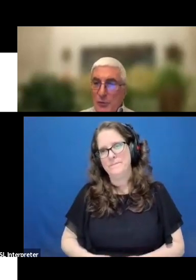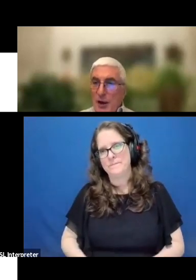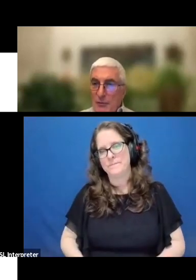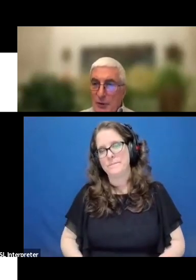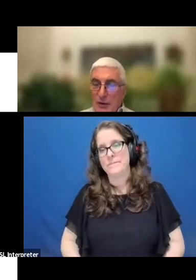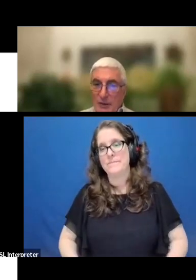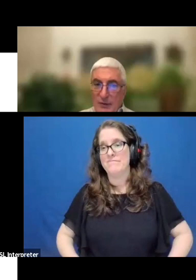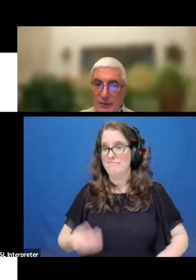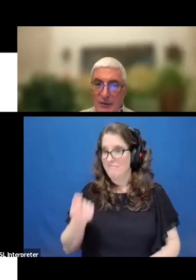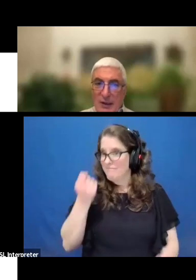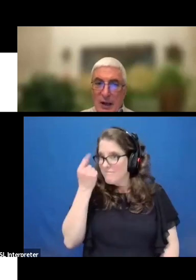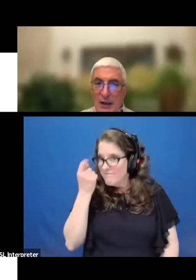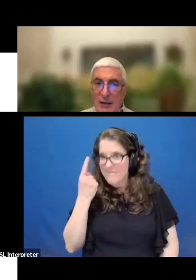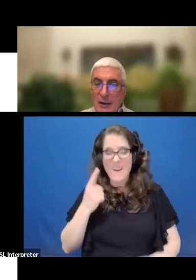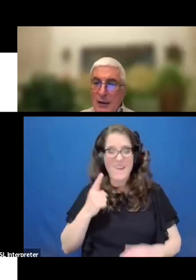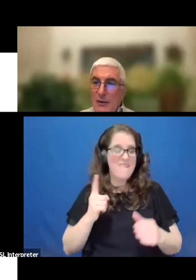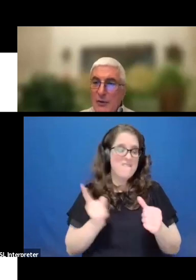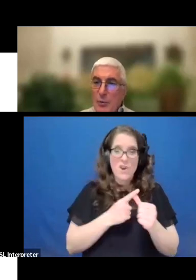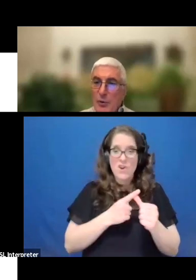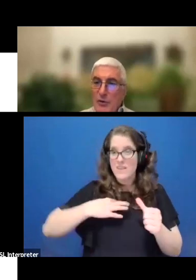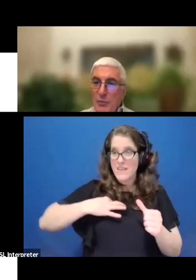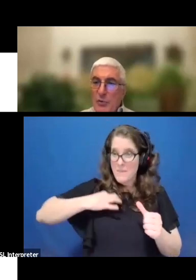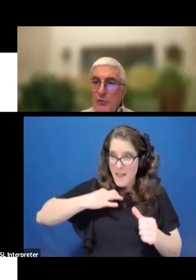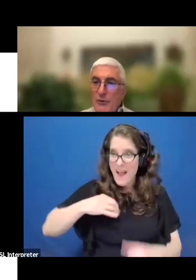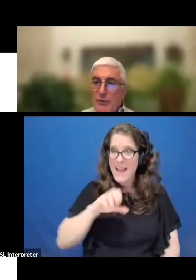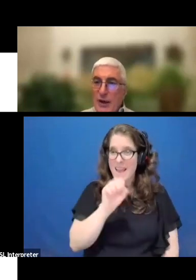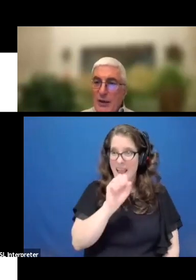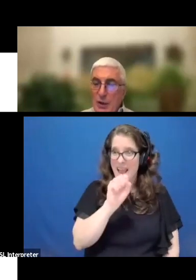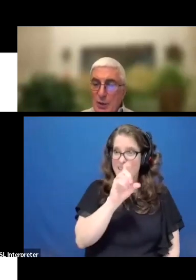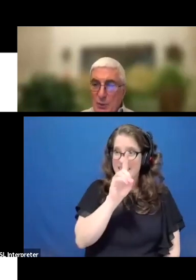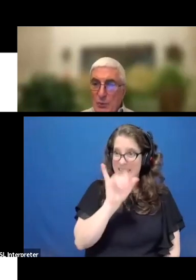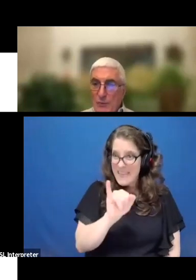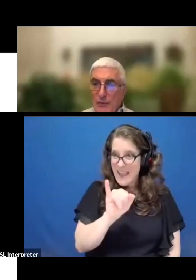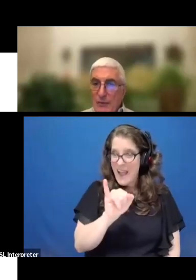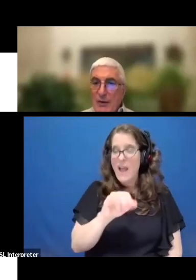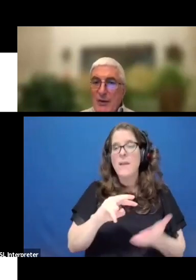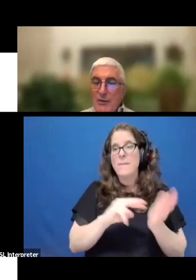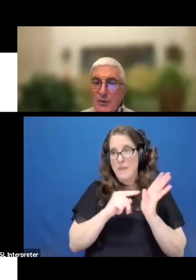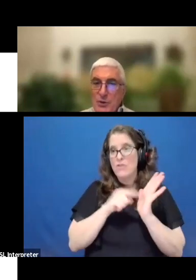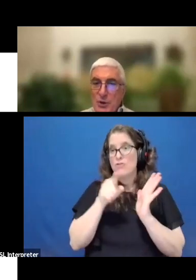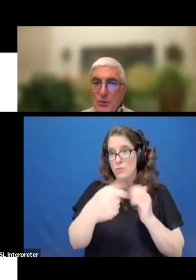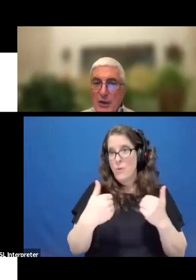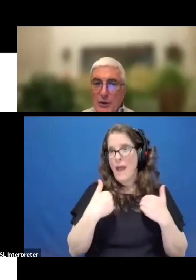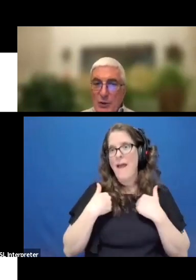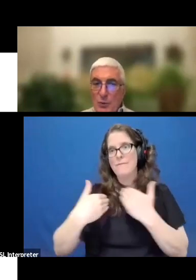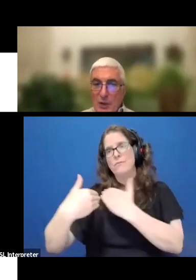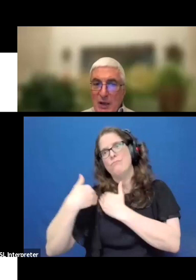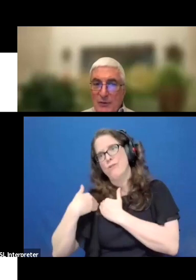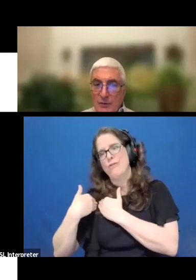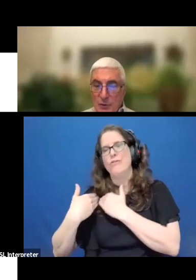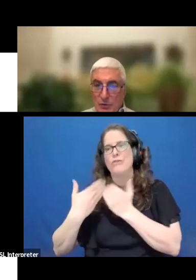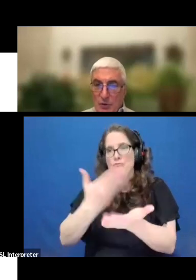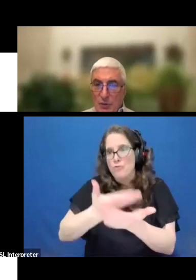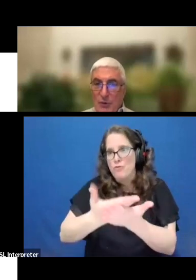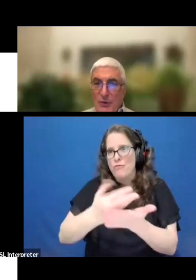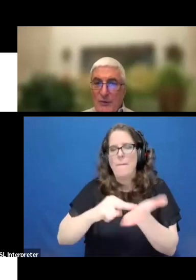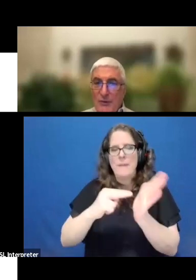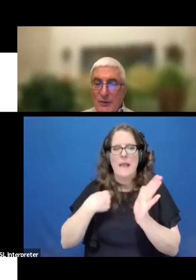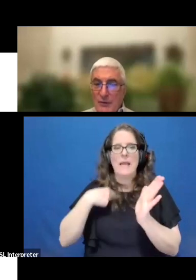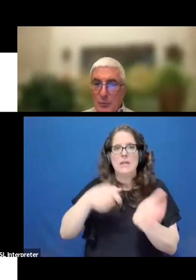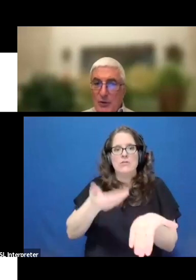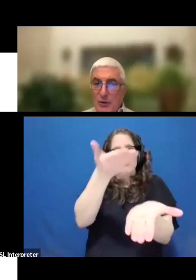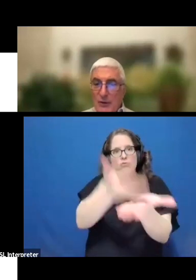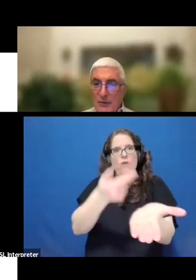first apply for SSDI, the burden of proof is on you to show that you meet Social